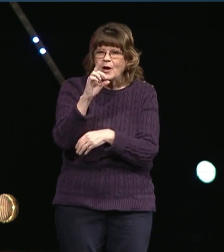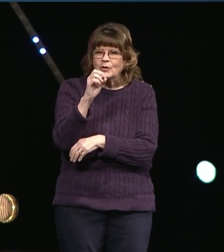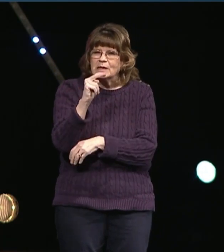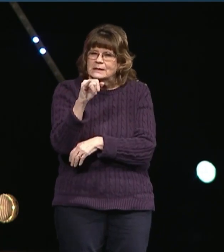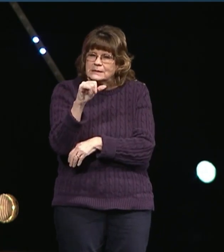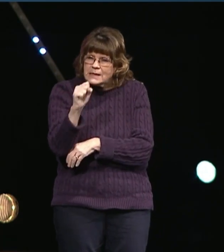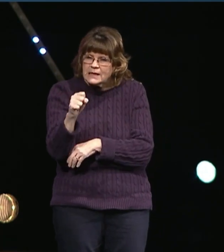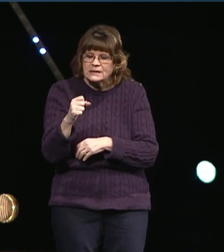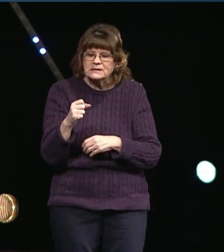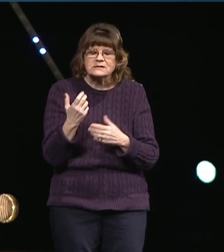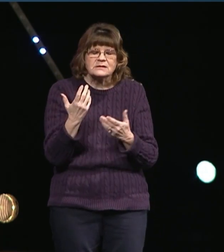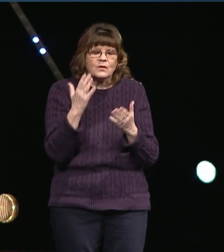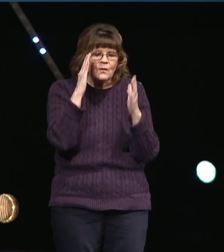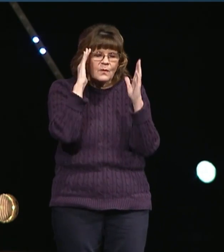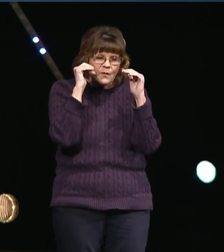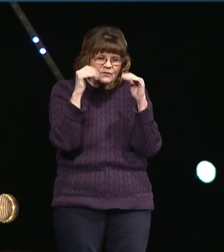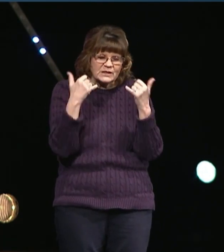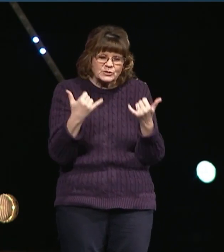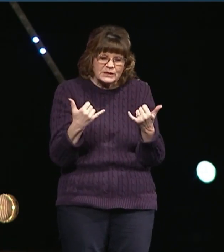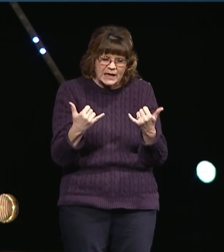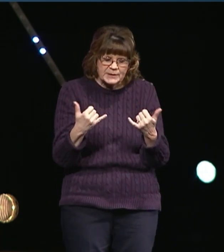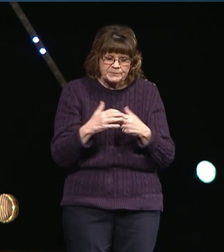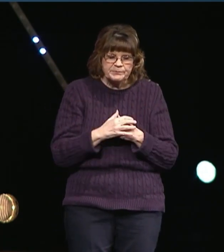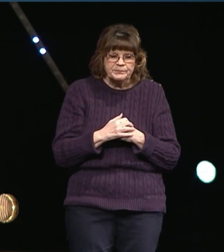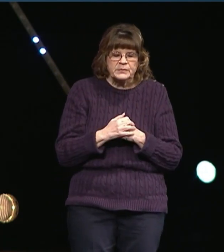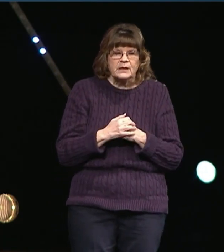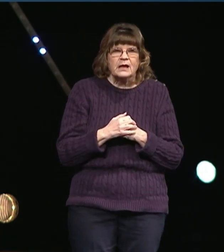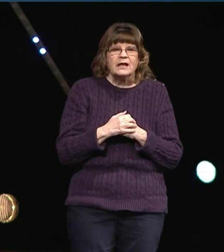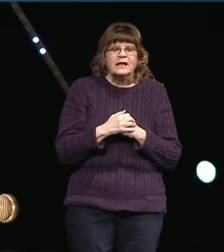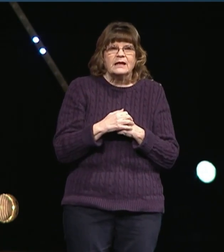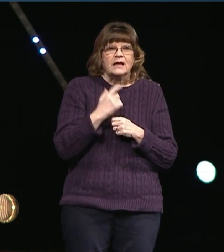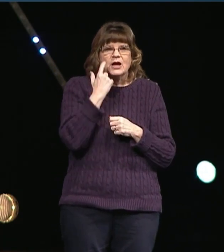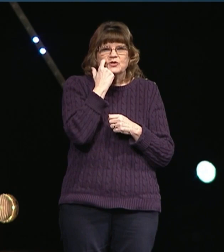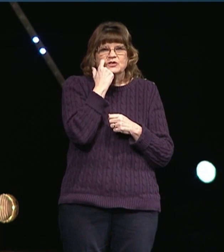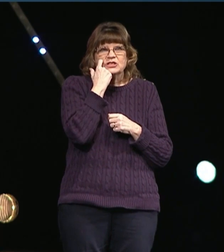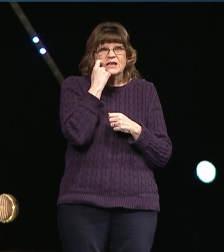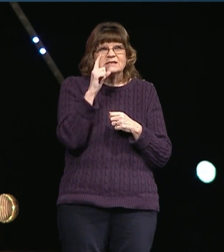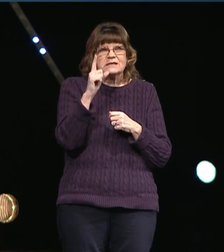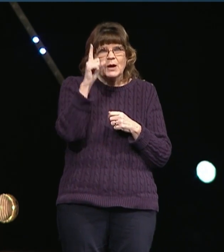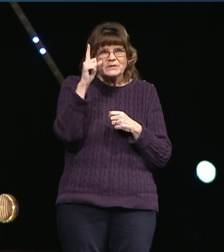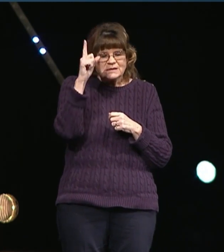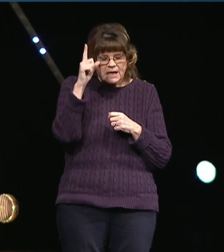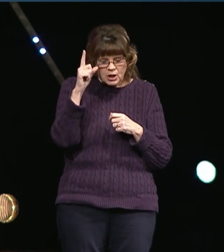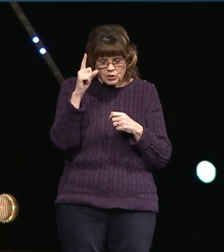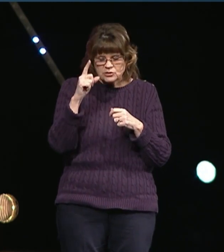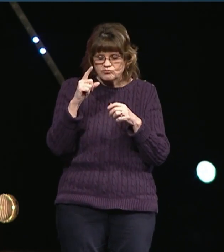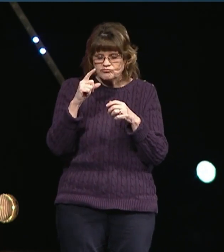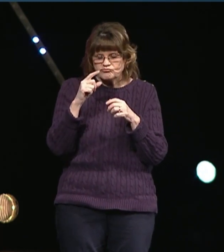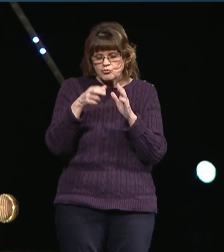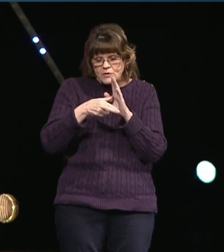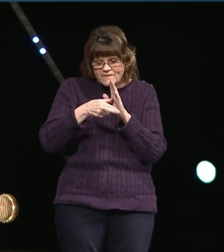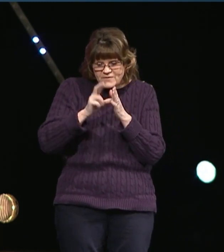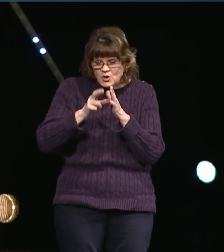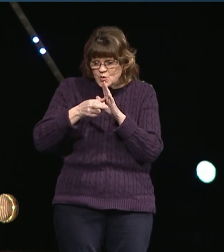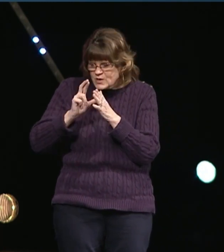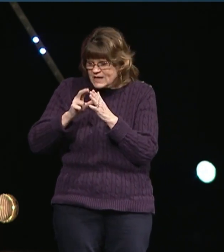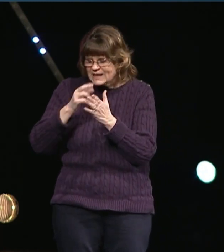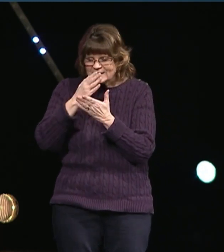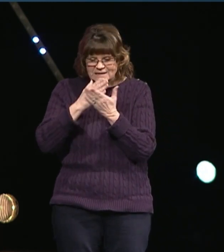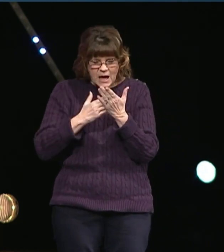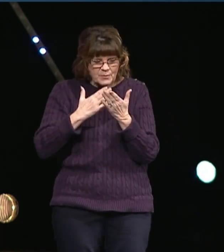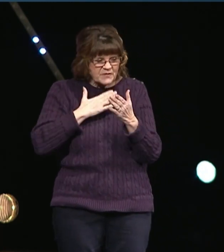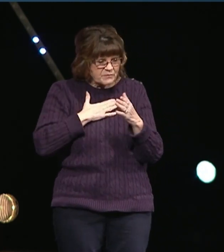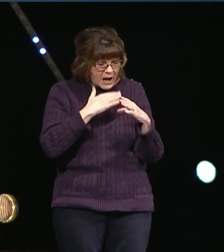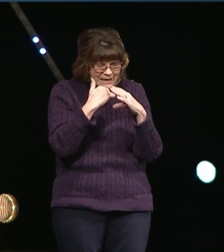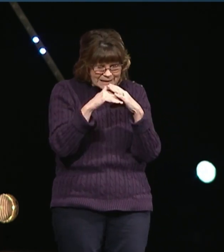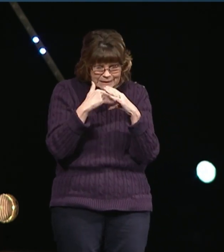today. And I was just upstairs reviewing some of the emails. I saved everything he ever